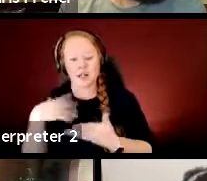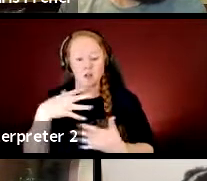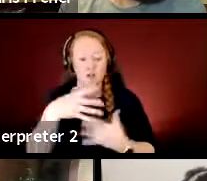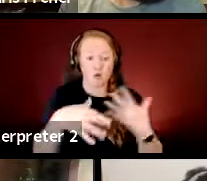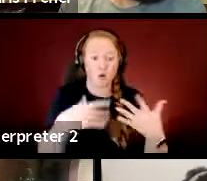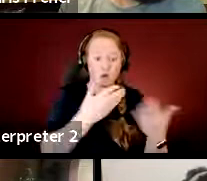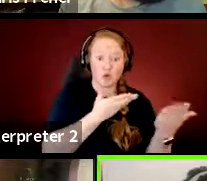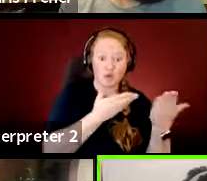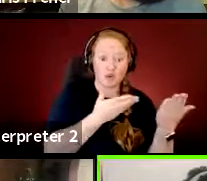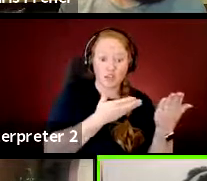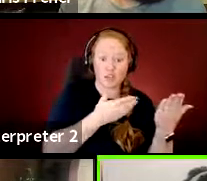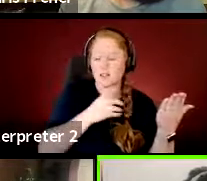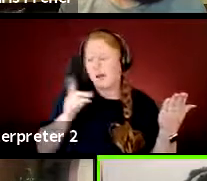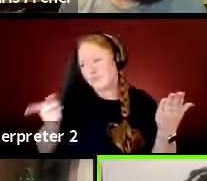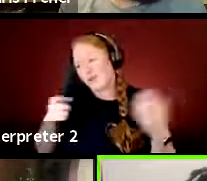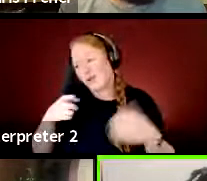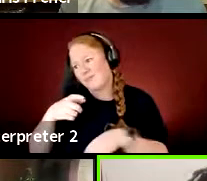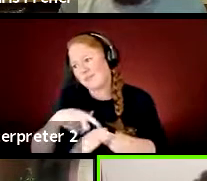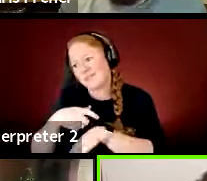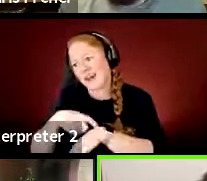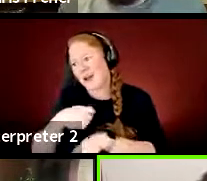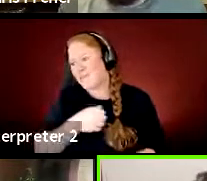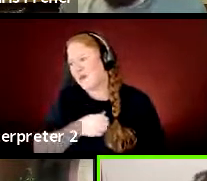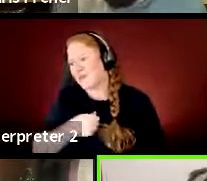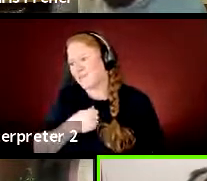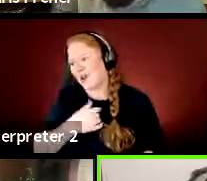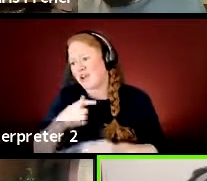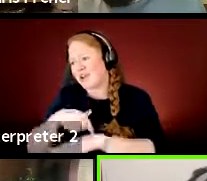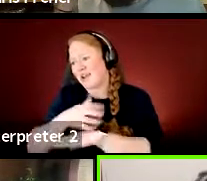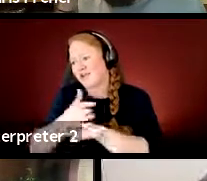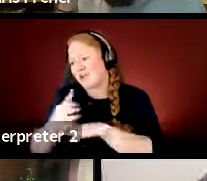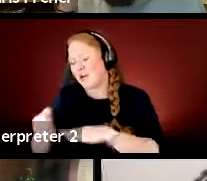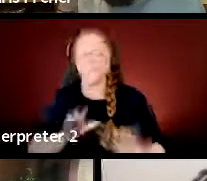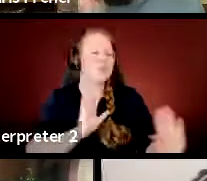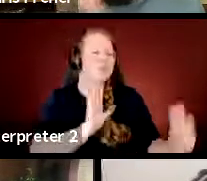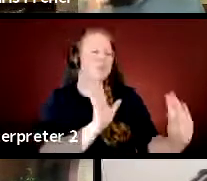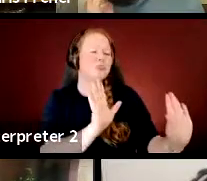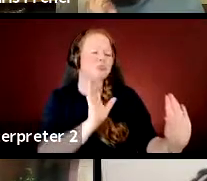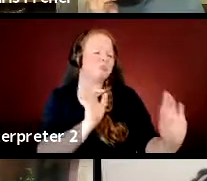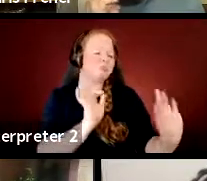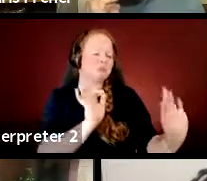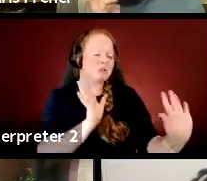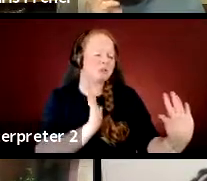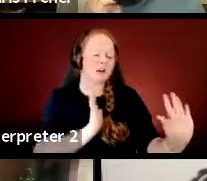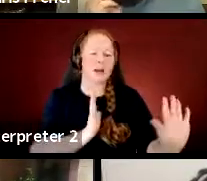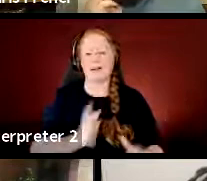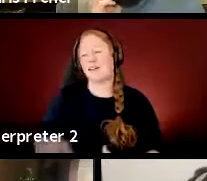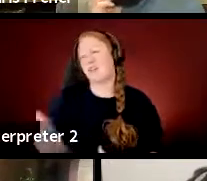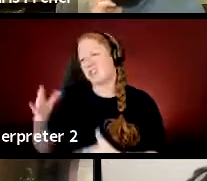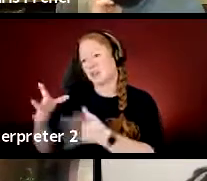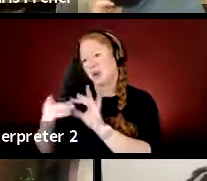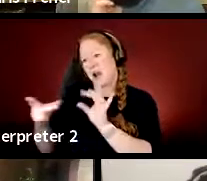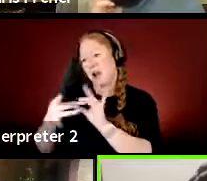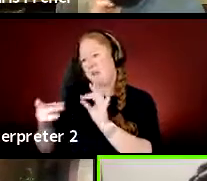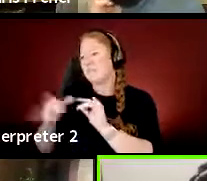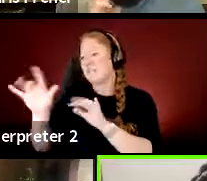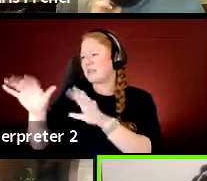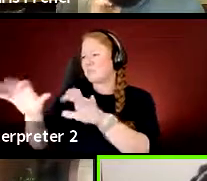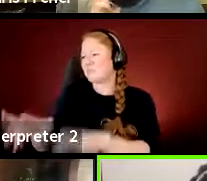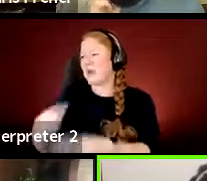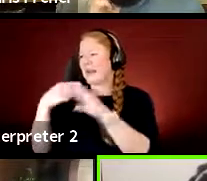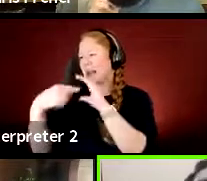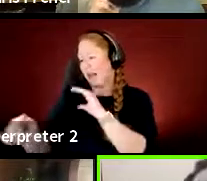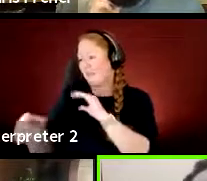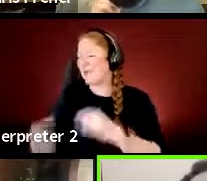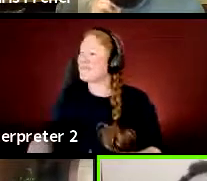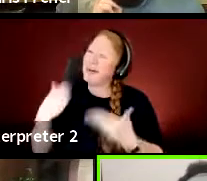I want to. Time, Tekka, I'm sorry. Okay, no problem. That's good. I'm happy. Your comments into an email, though. Thank you so